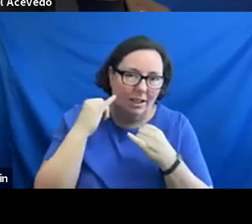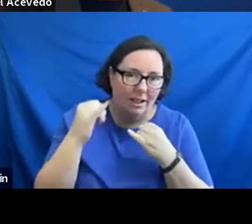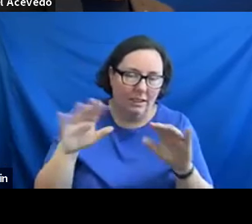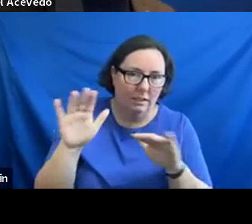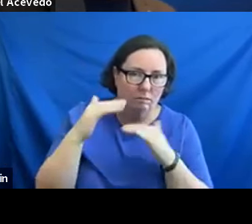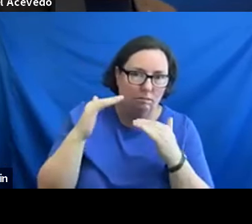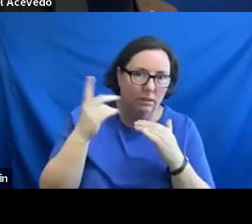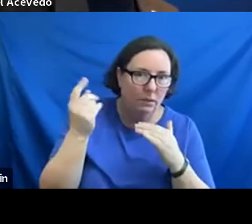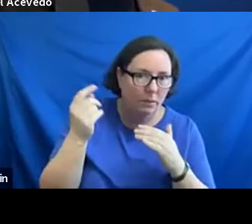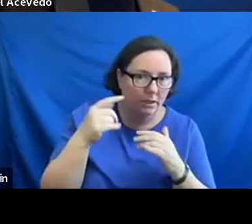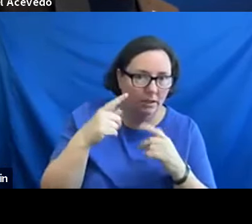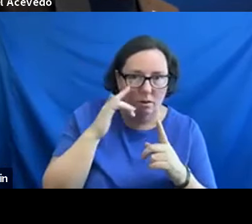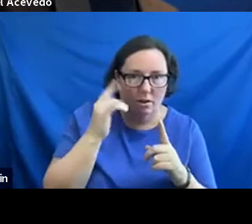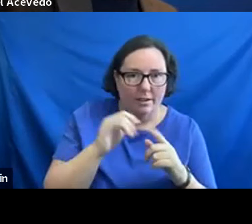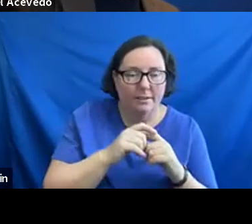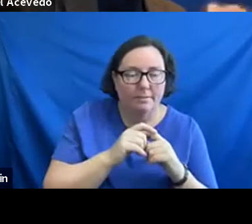help